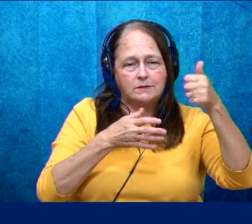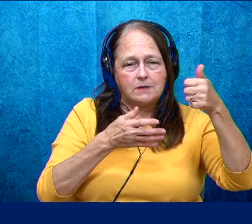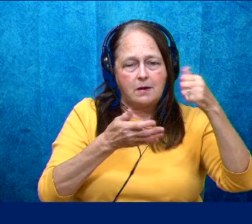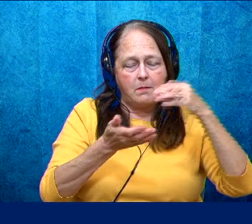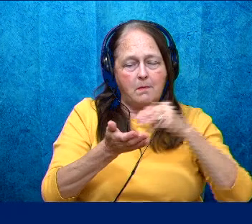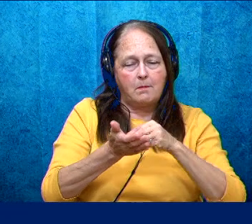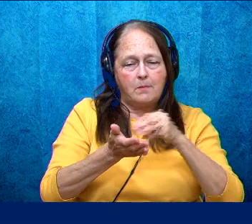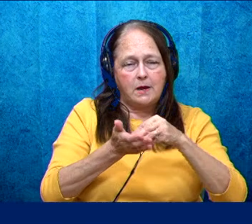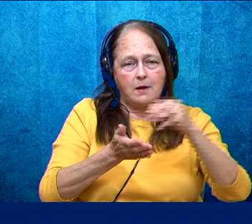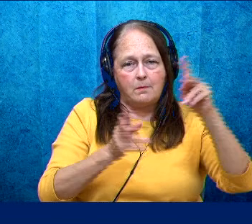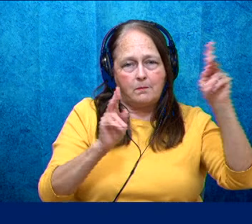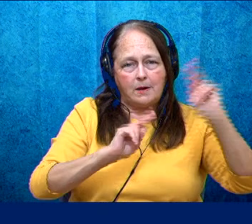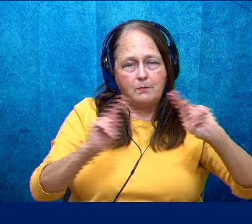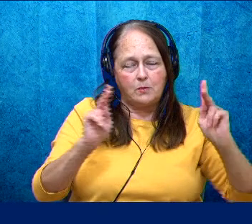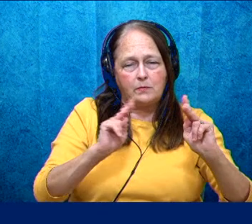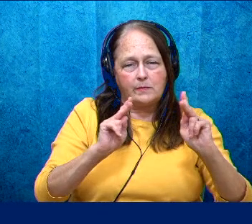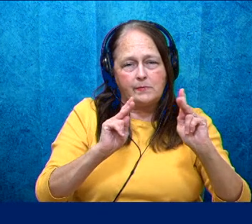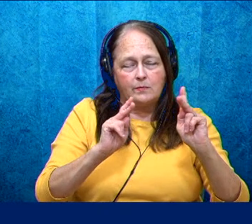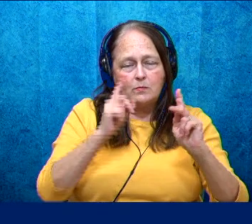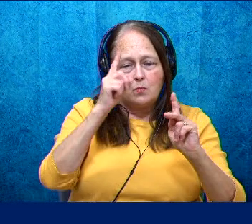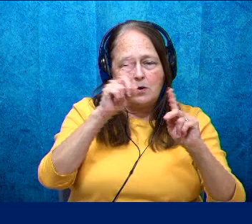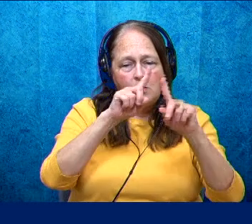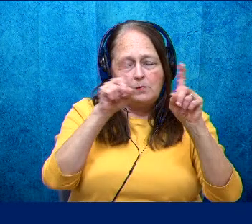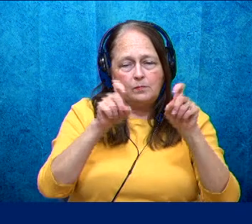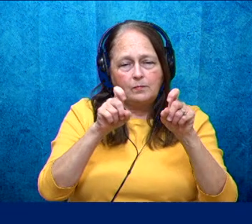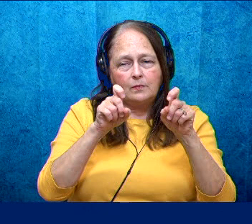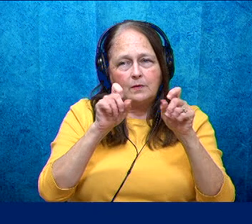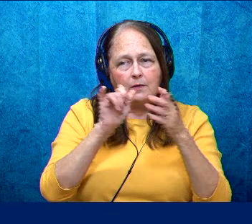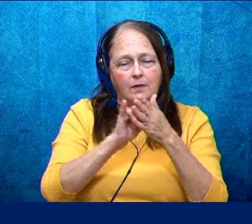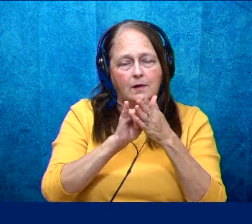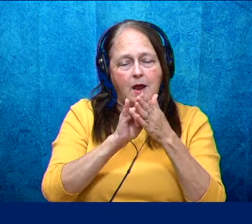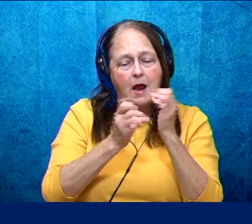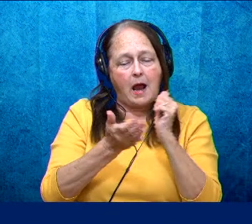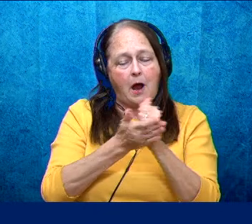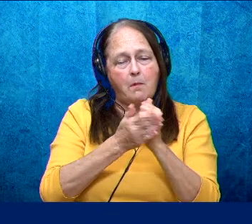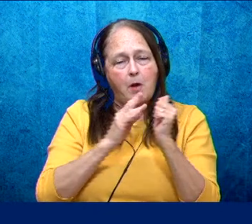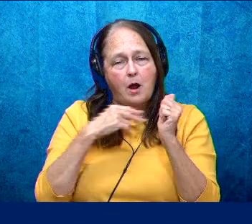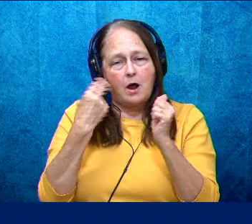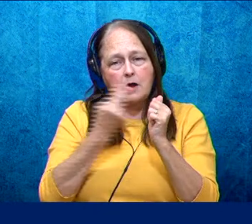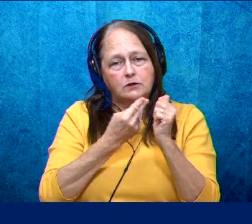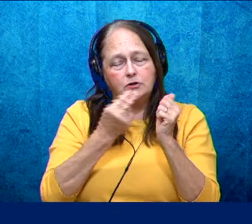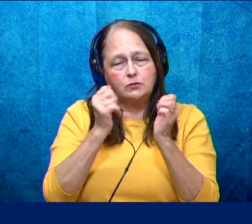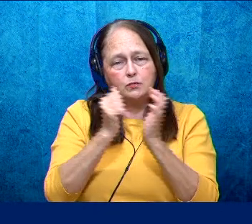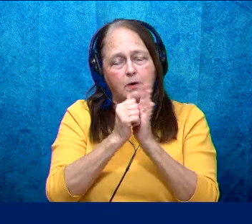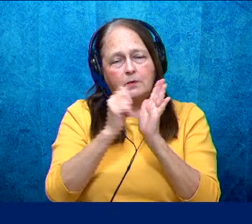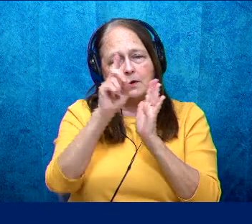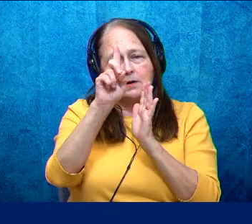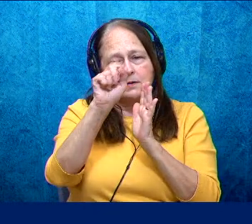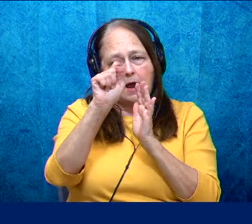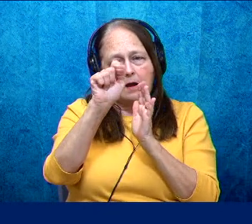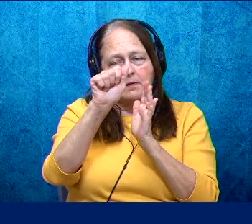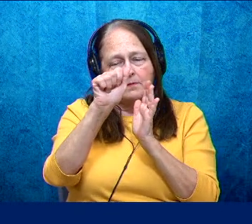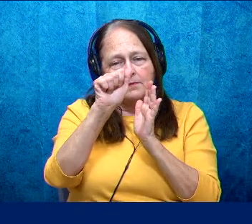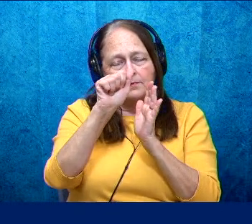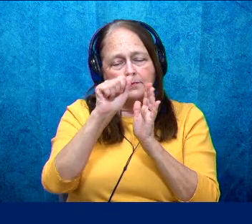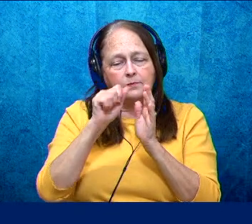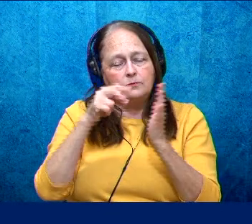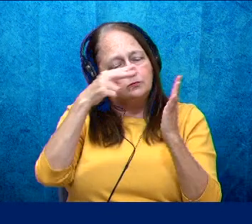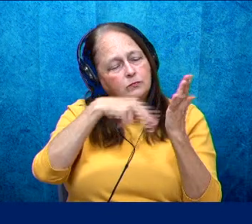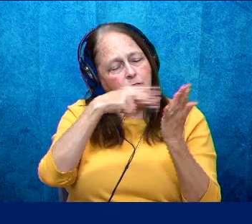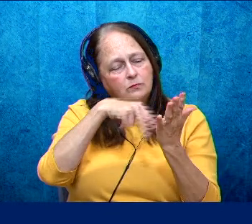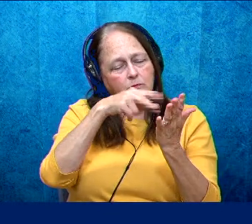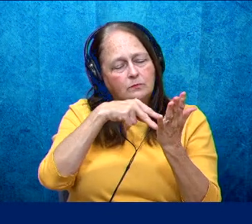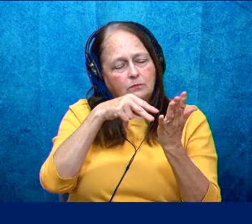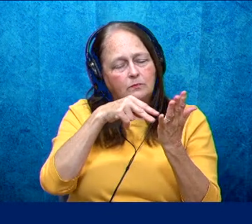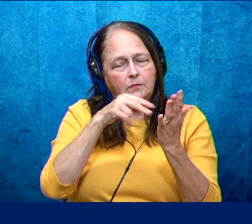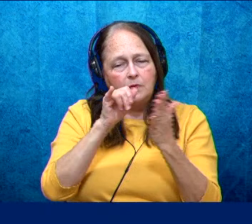people. One question is, what can this data help us understand? Well, we can look at this